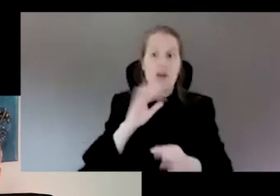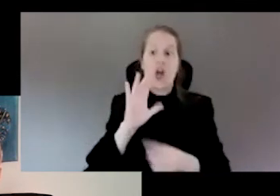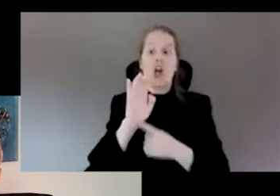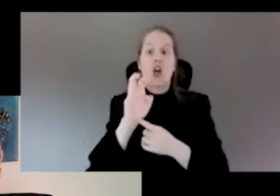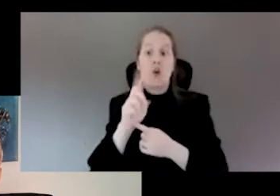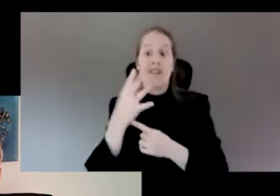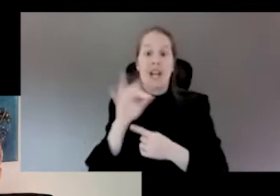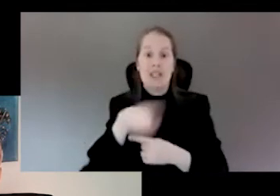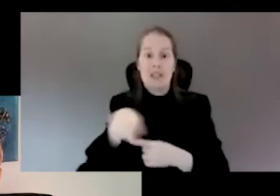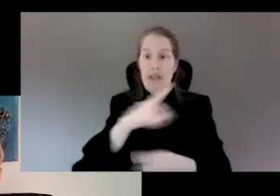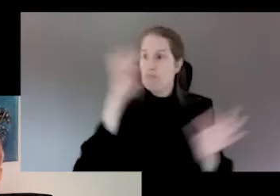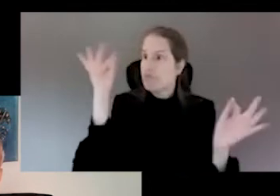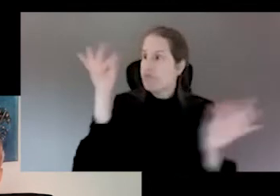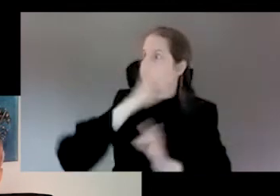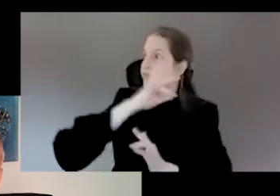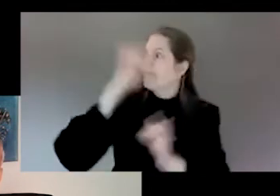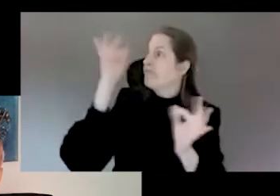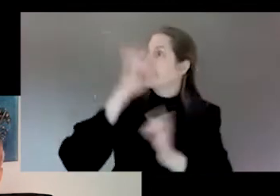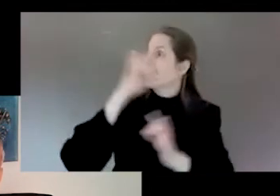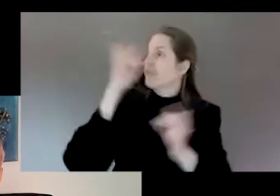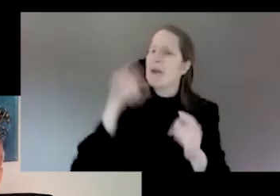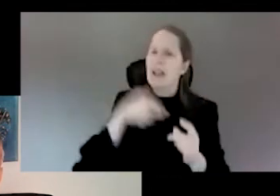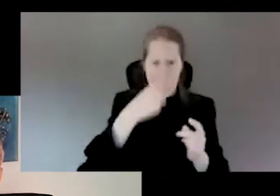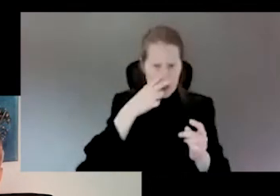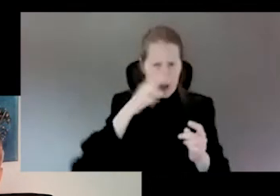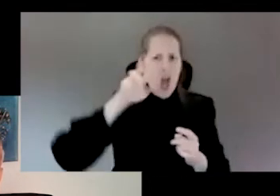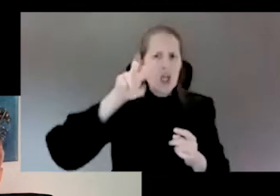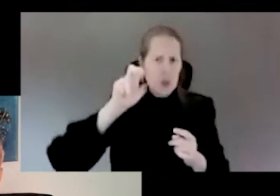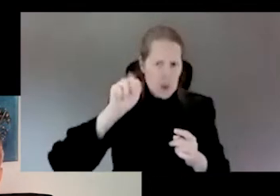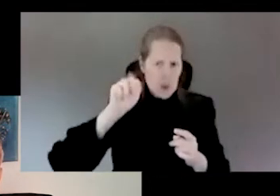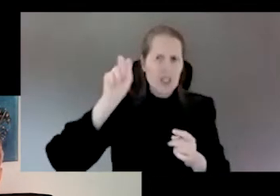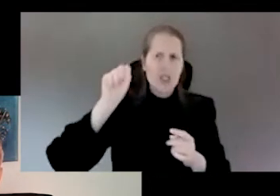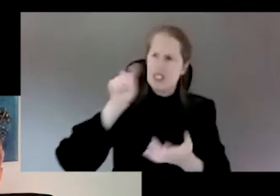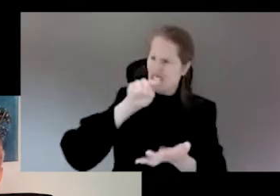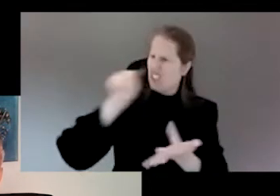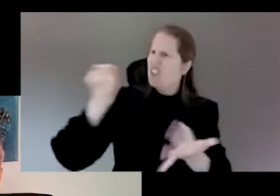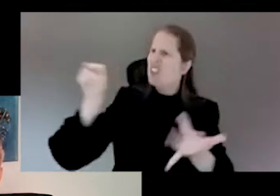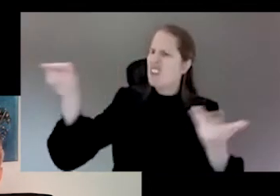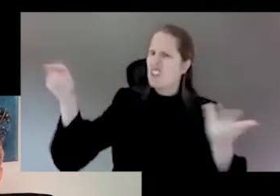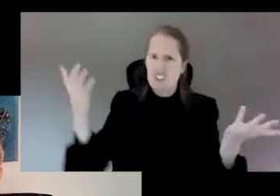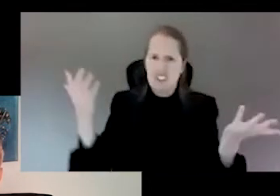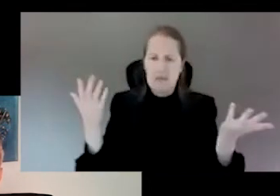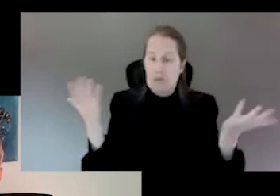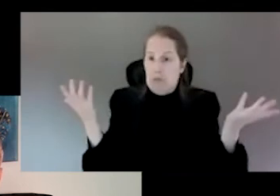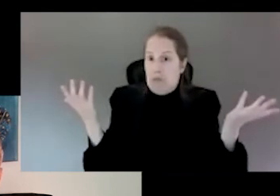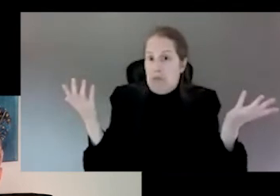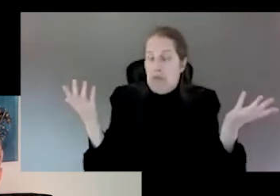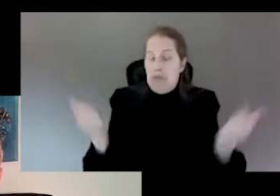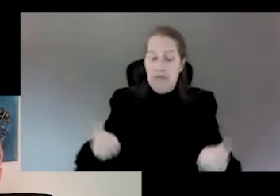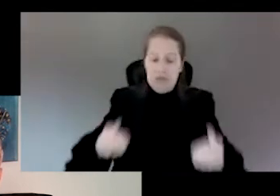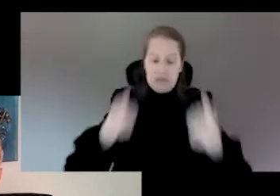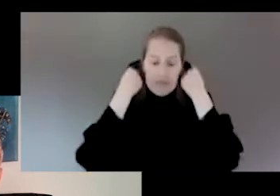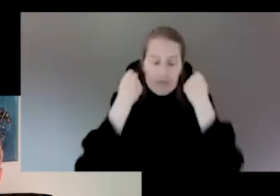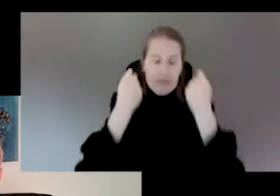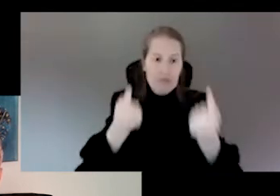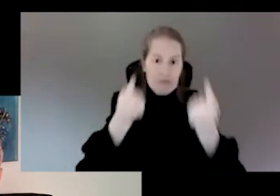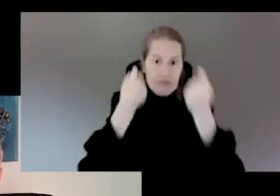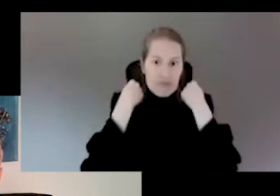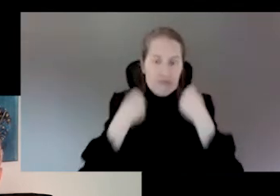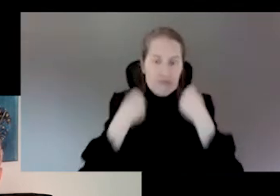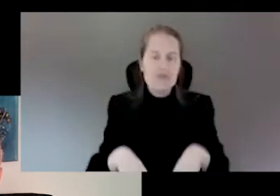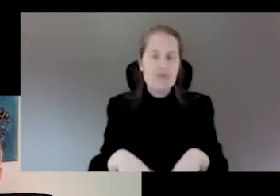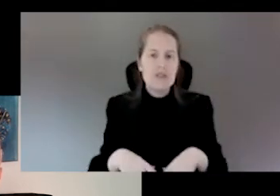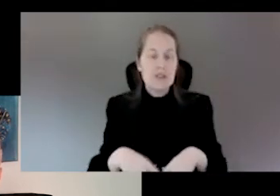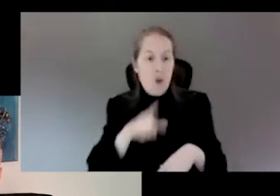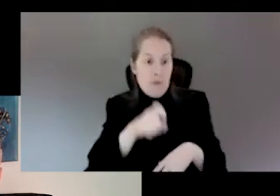was all this discussion in the news about COVID-19, and all of these things, and the precautions that need to be taken to